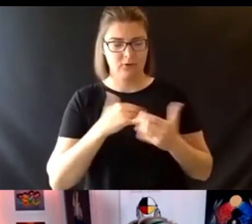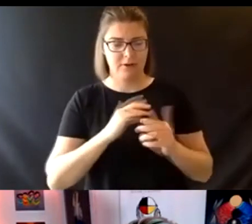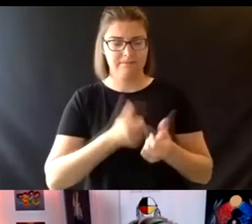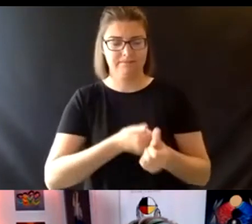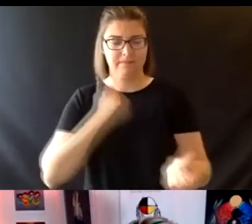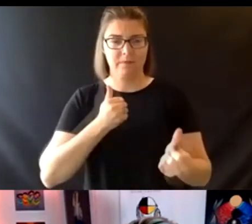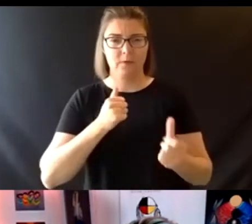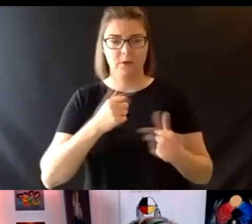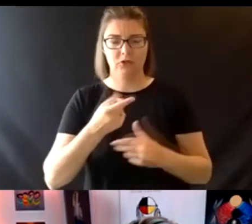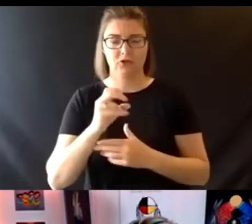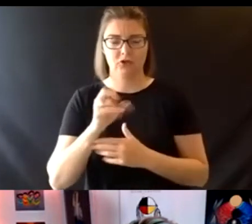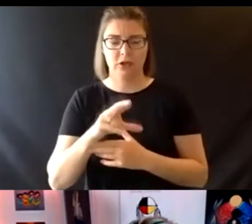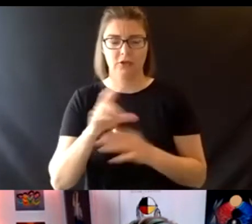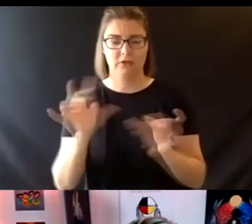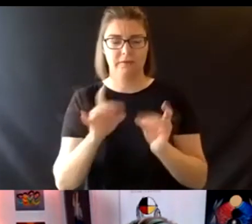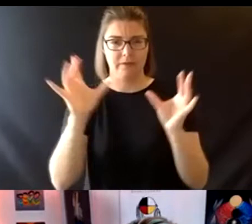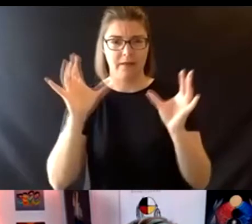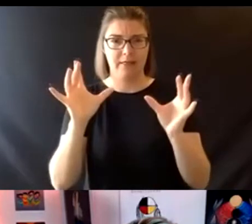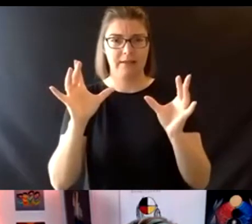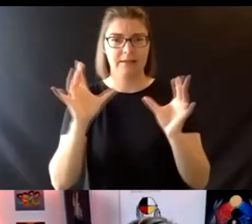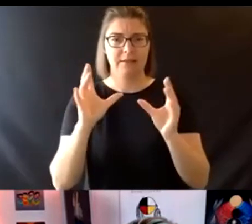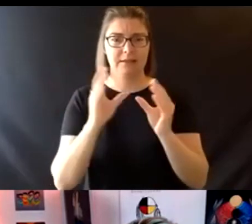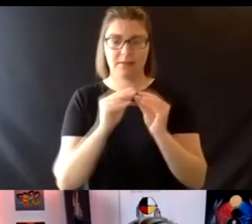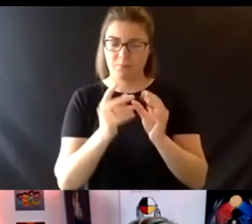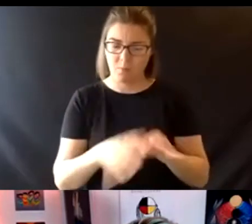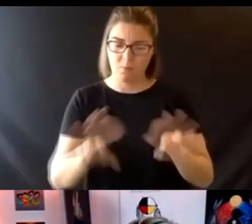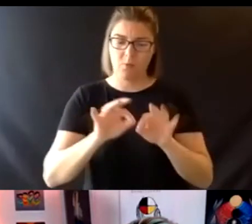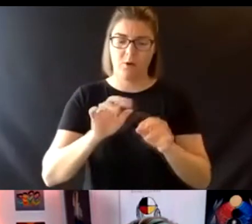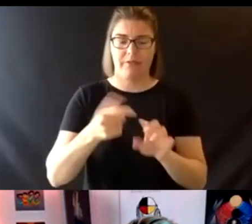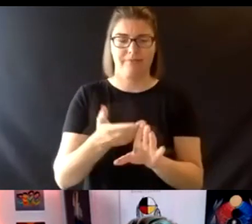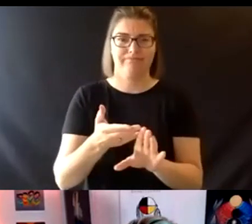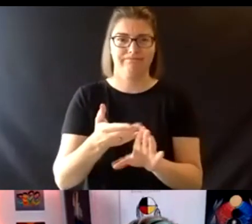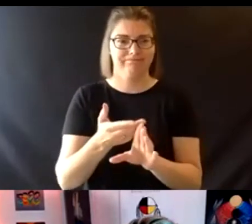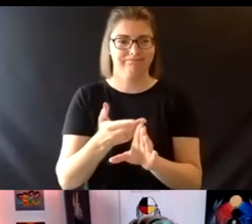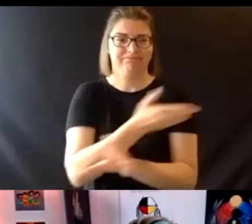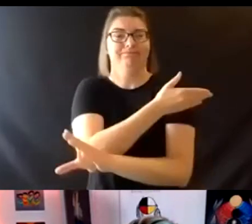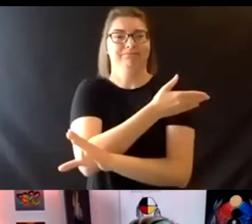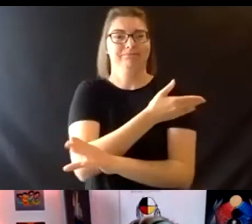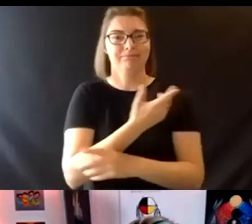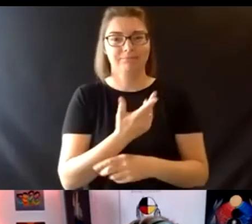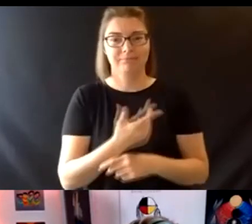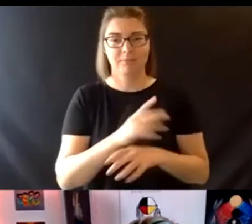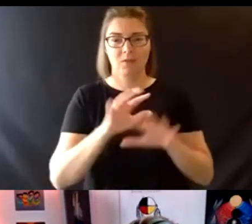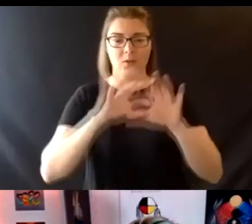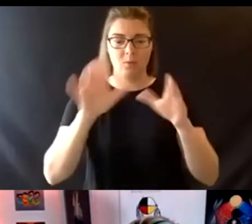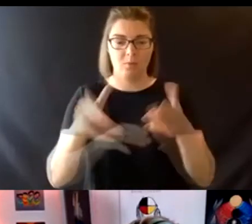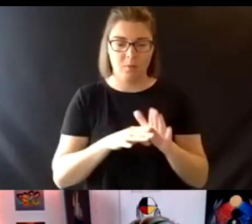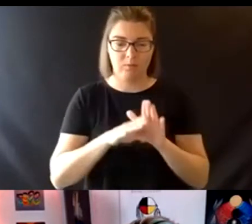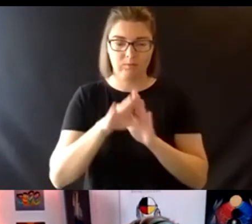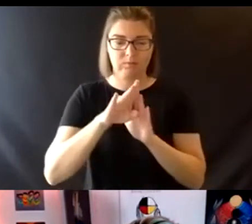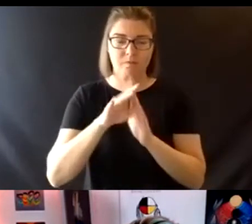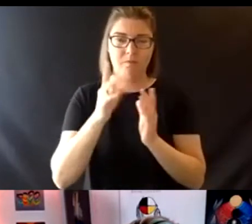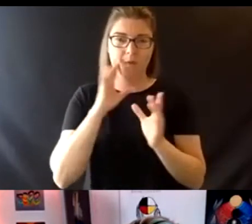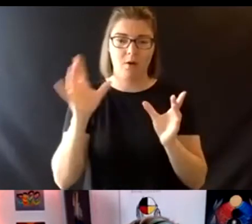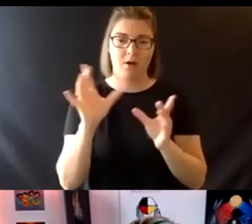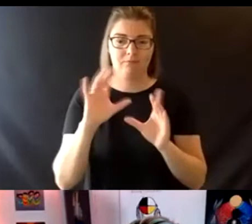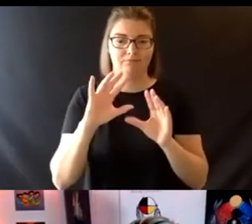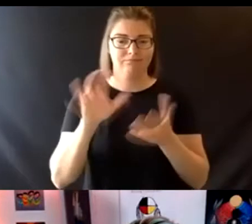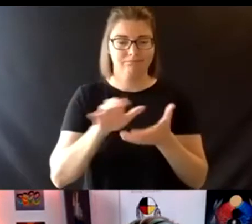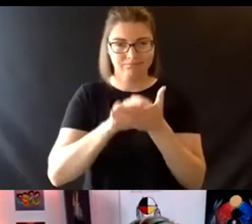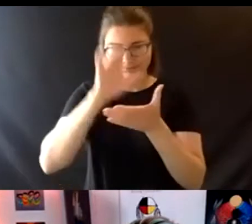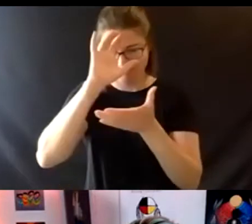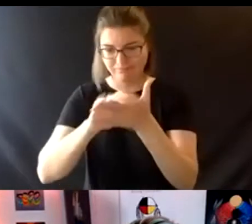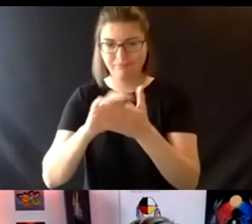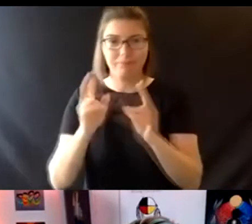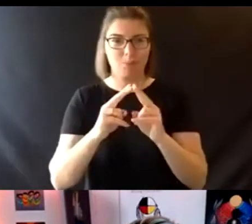and promote healthy masculinities is more pressing than ever. There has been a global increase in domestic violence amid